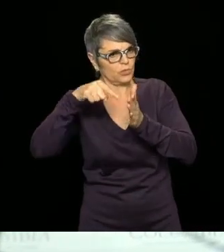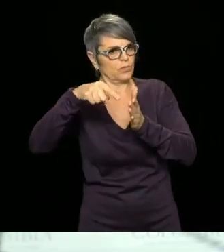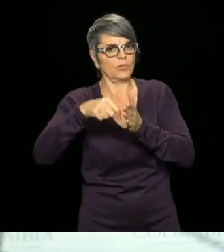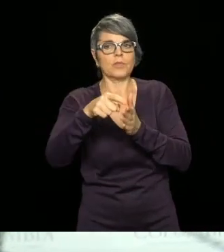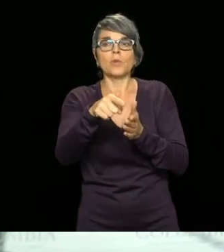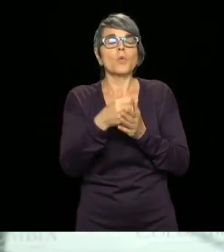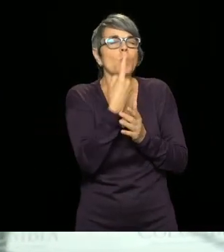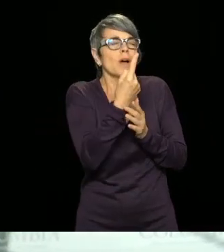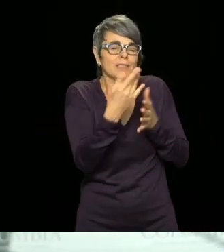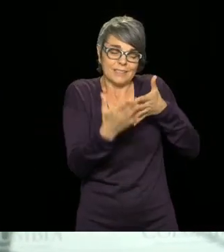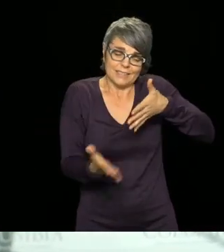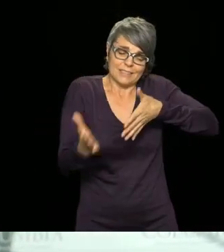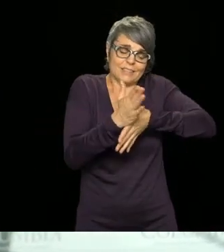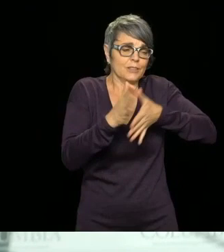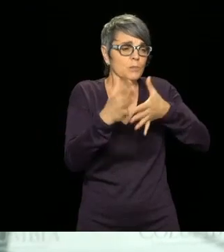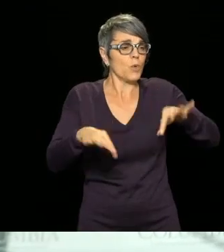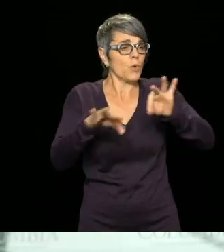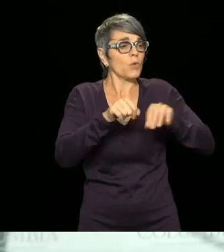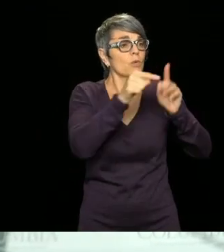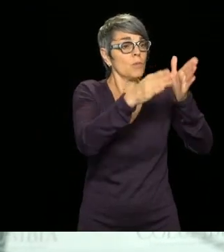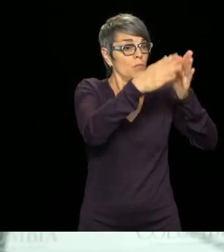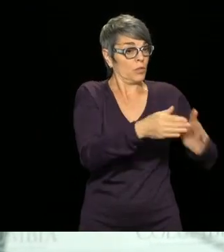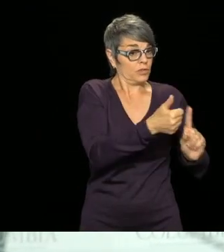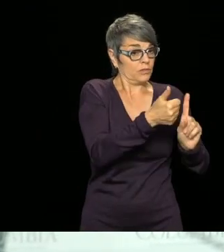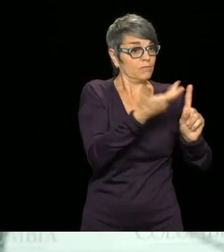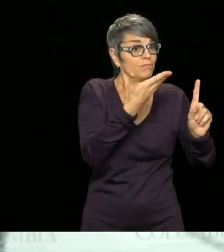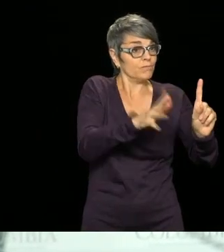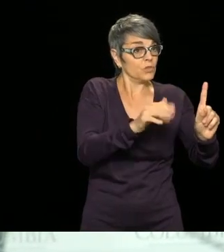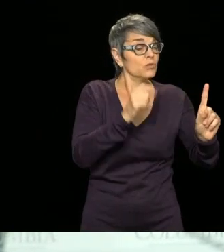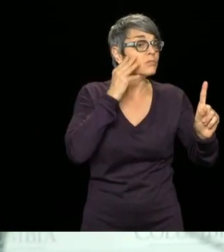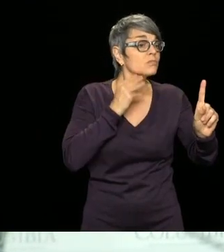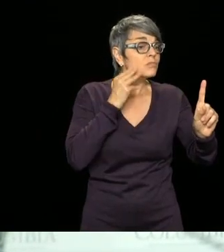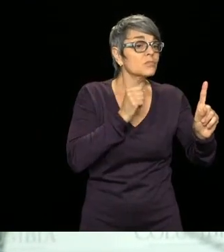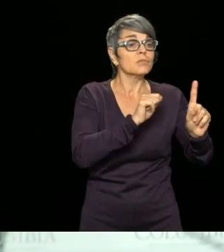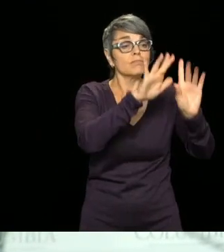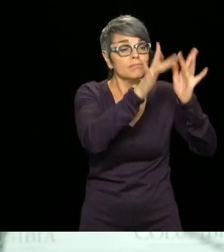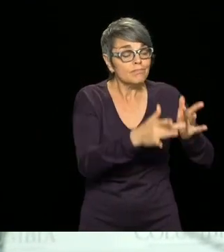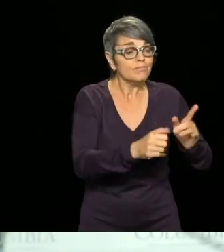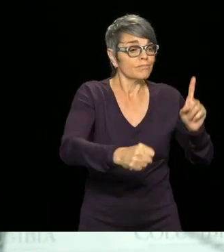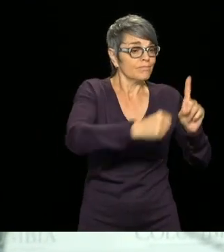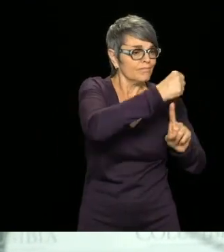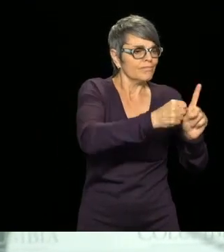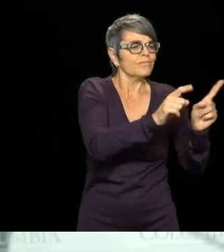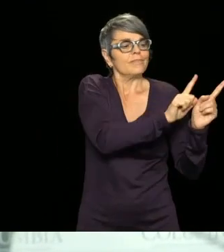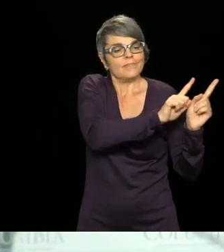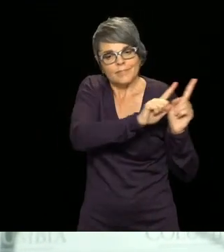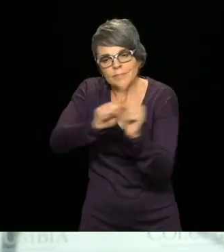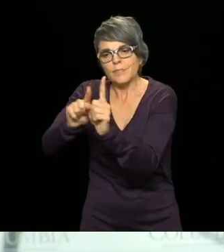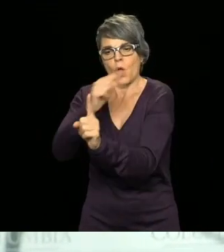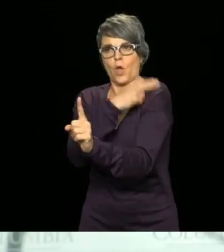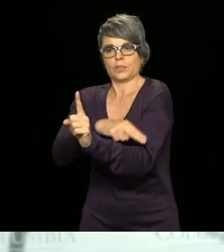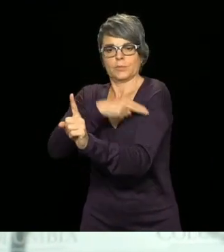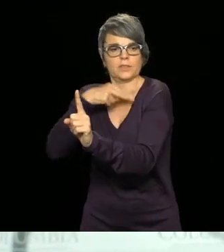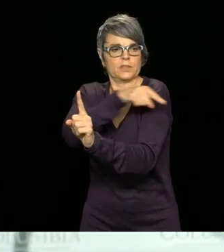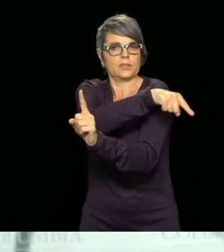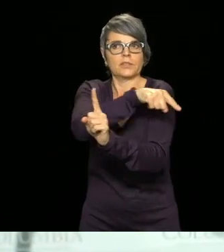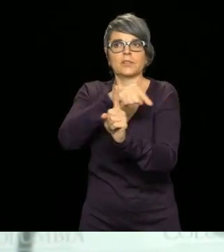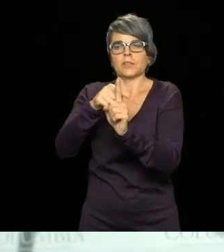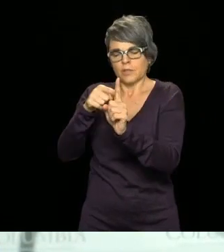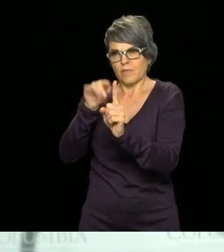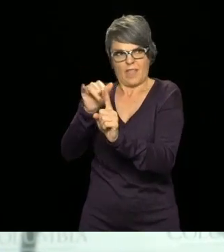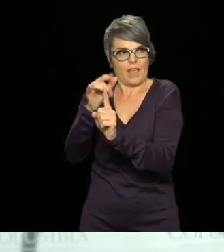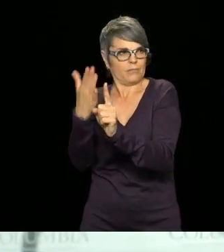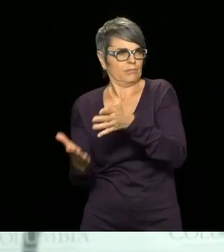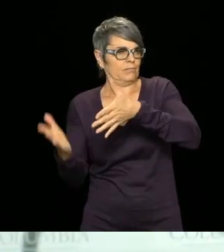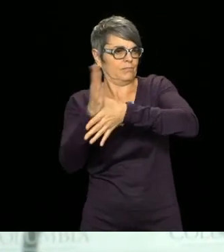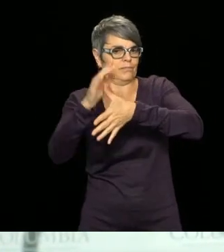hospital for those that have been physically injured, and to provide ensure that they have medical assistance, and also for those that